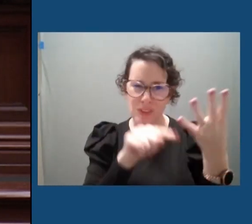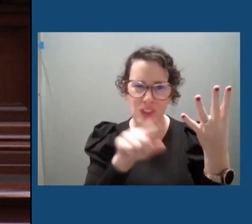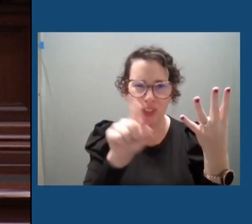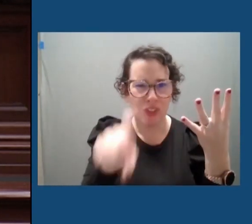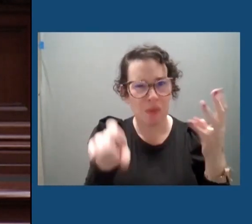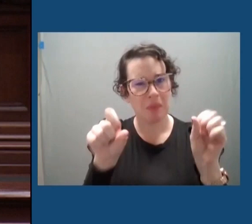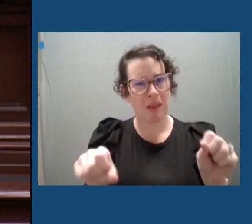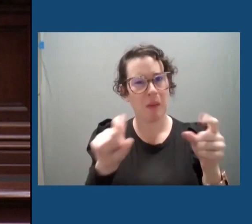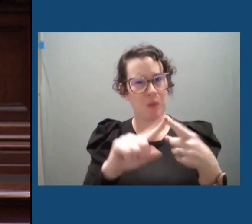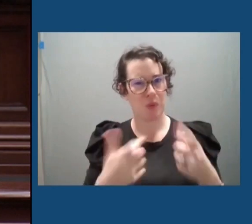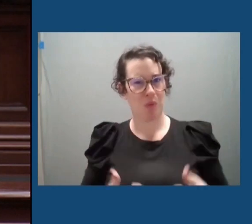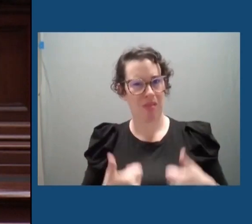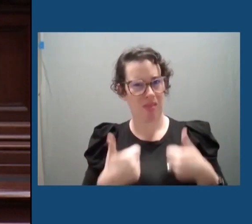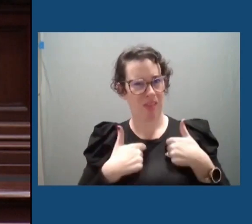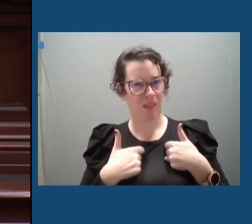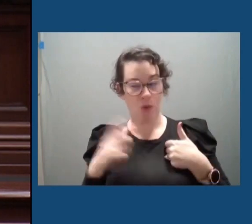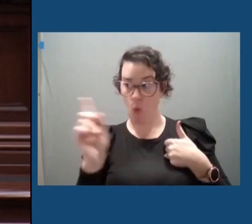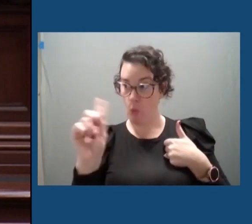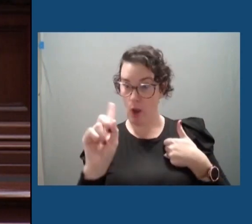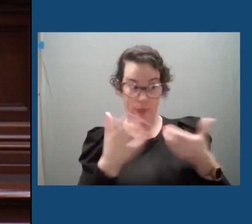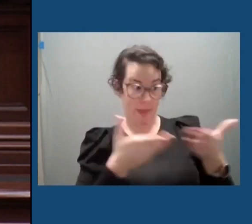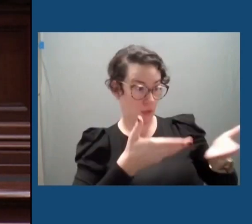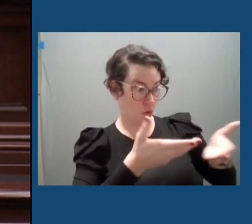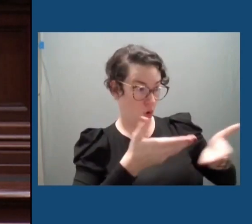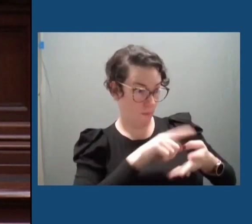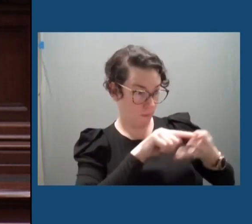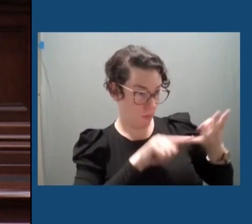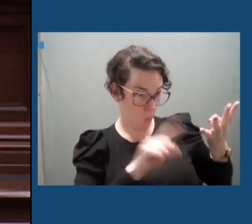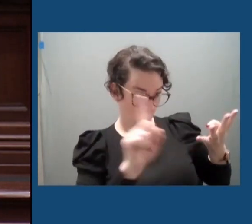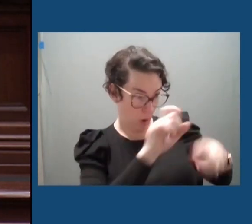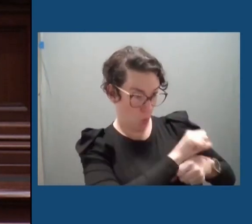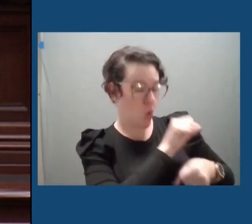in the communities they serve.